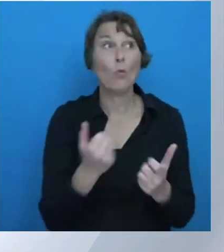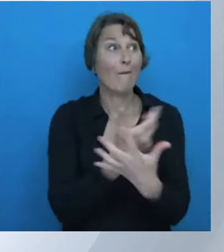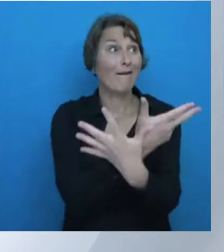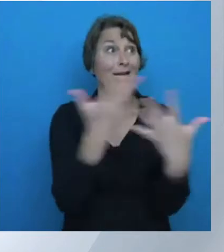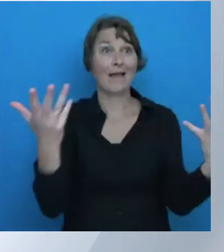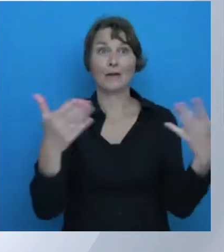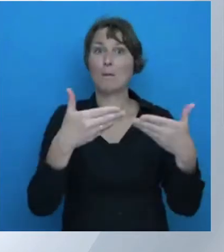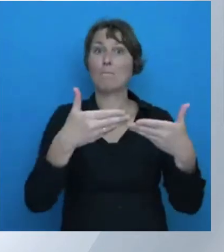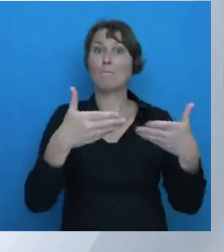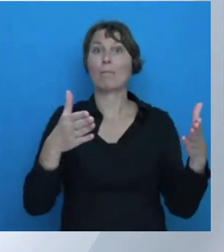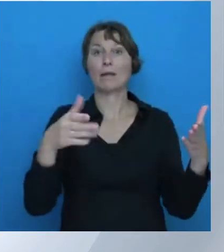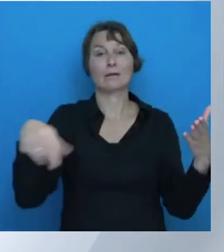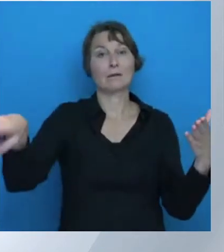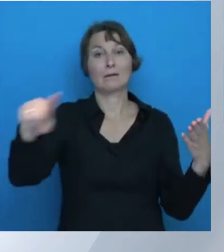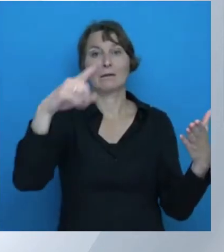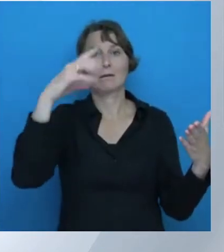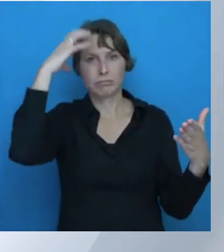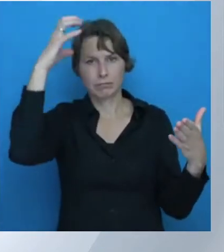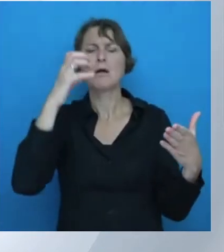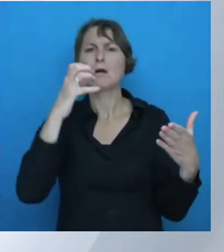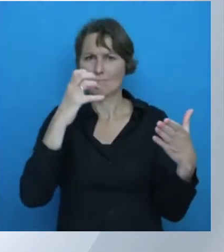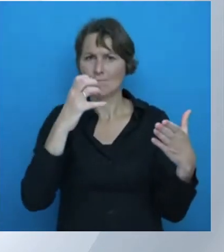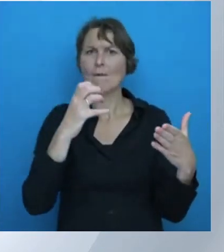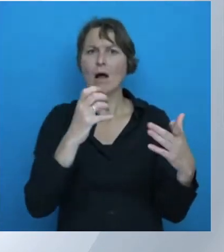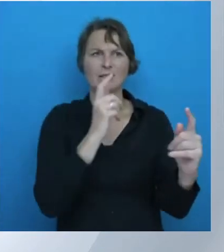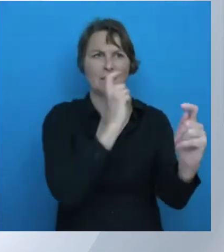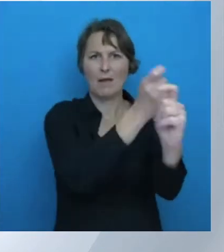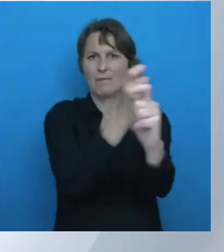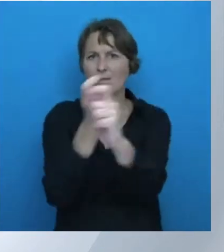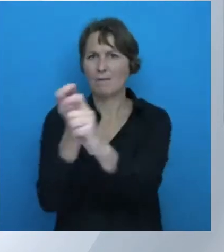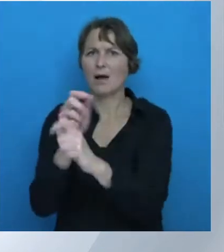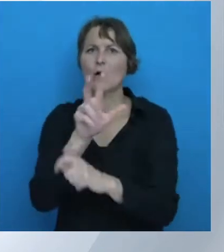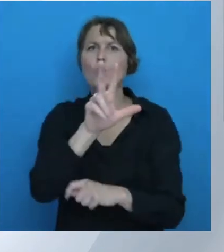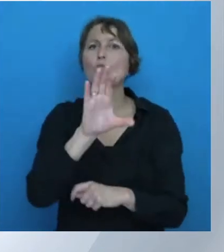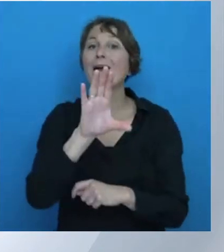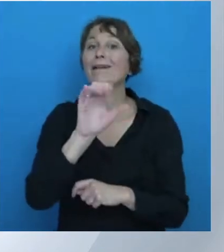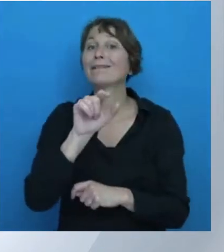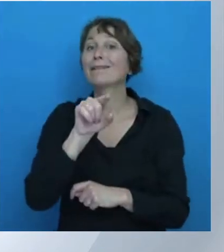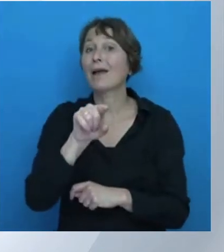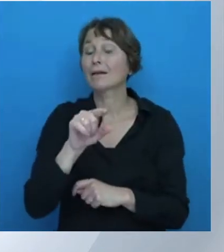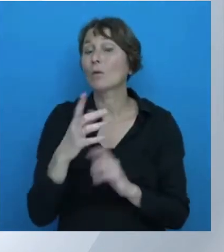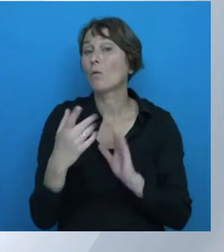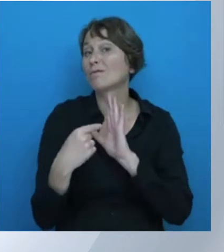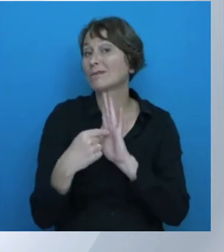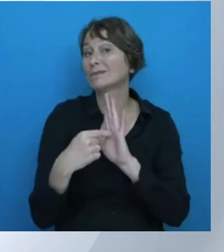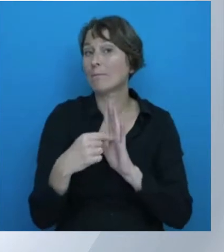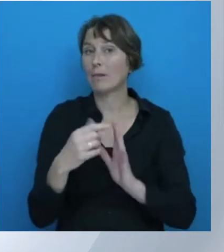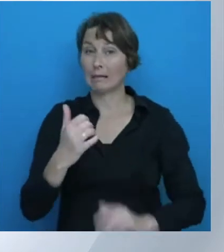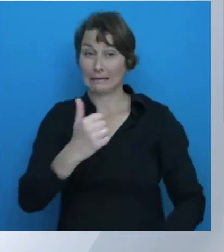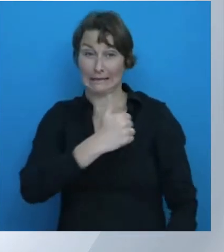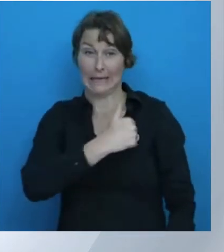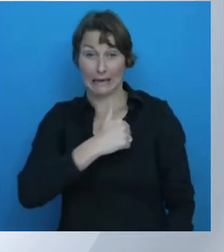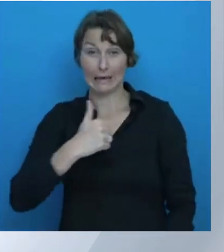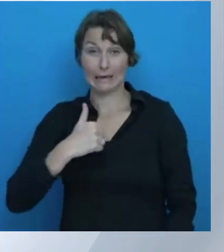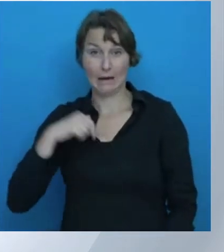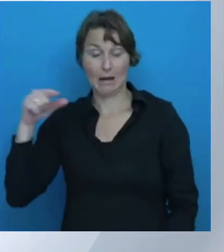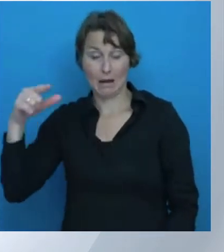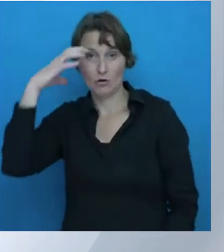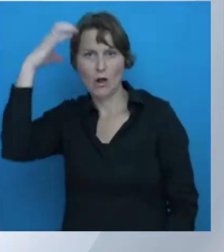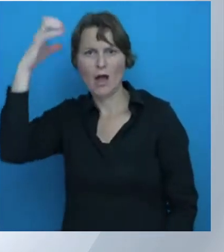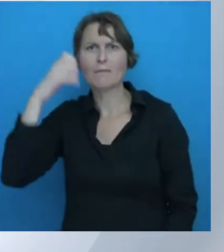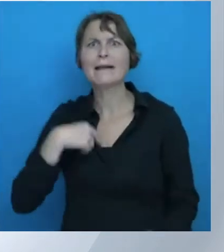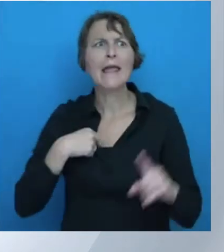WCAG 2.1 compliant. Or, like Canada has done, you get a $100,000 fine. Remember what GDPR did? Remember